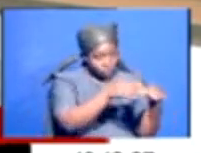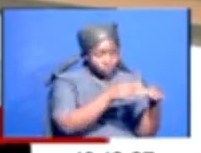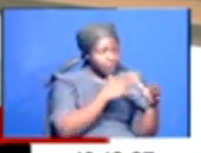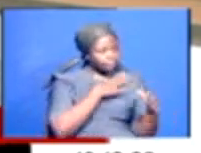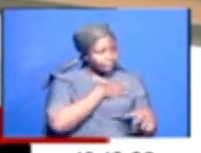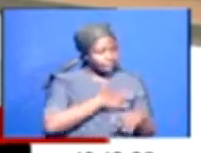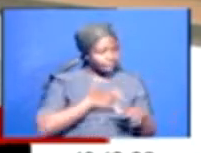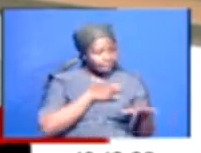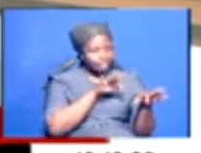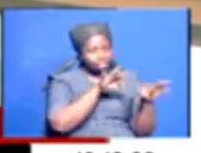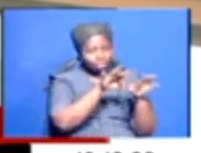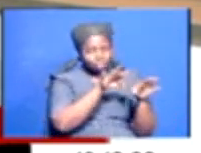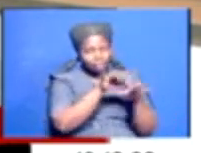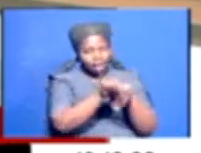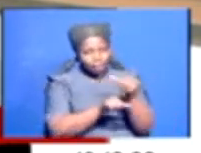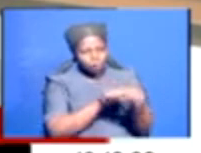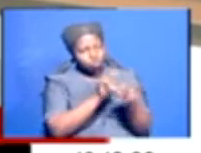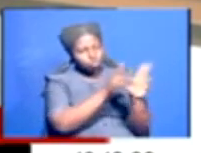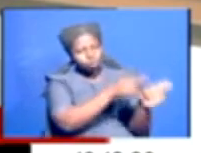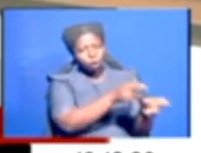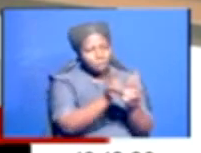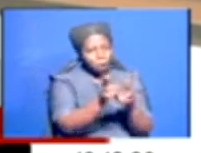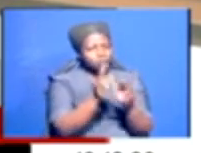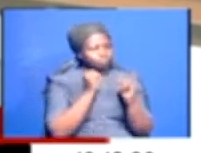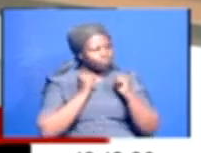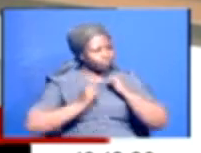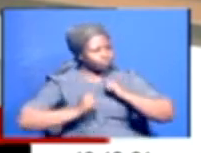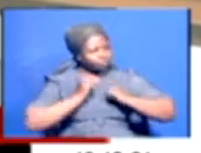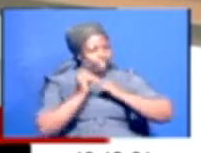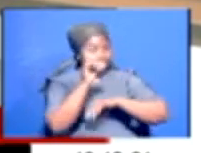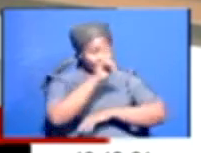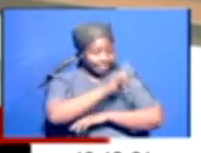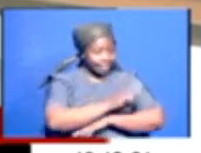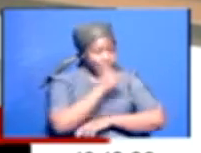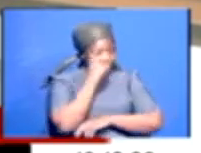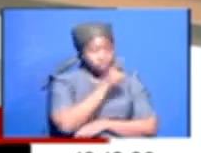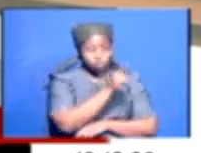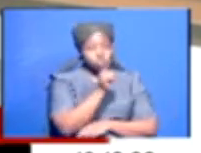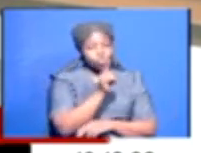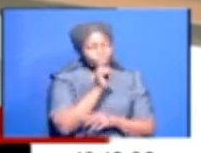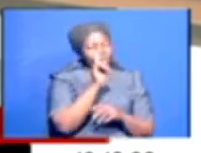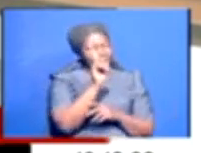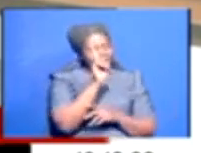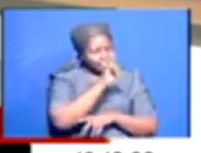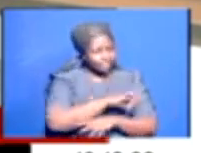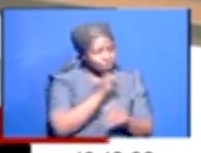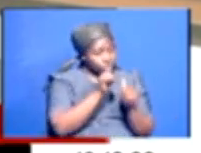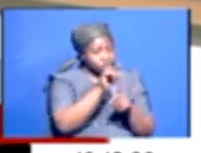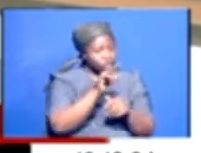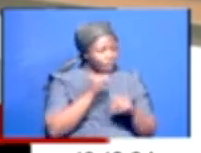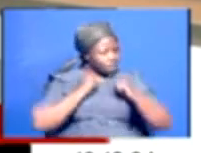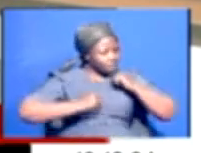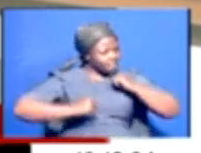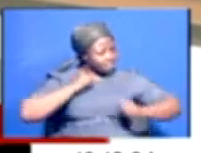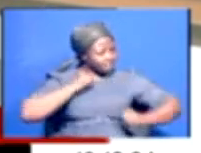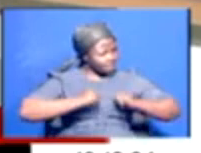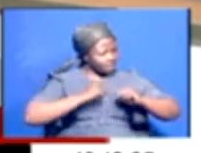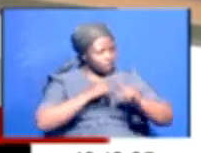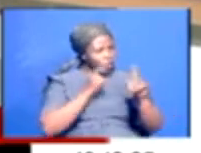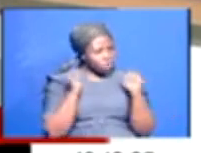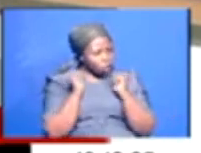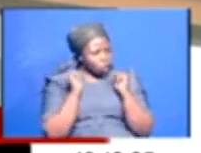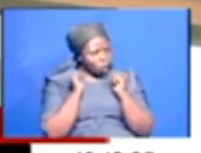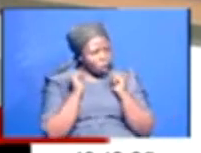a race, an ordinary race day for you. Yes. Ile siku nakimbia, kutoka pale call room, kwenda kwa